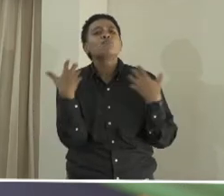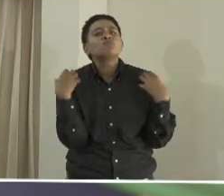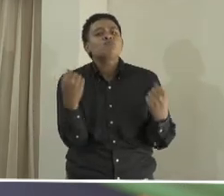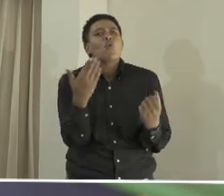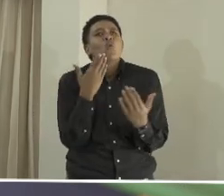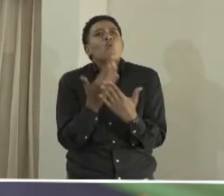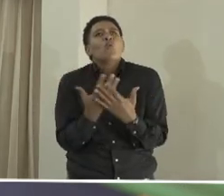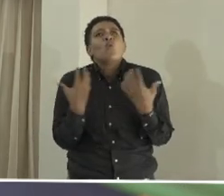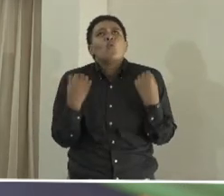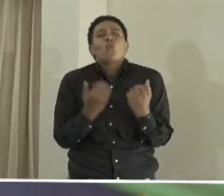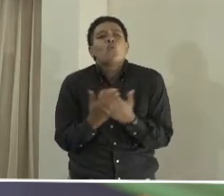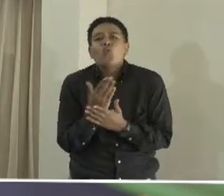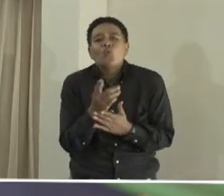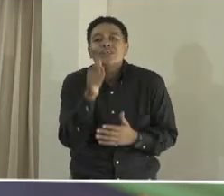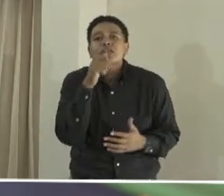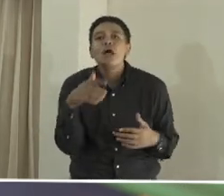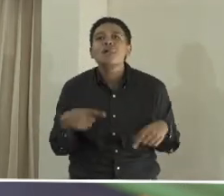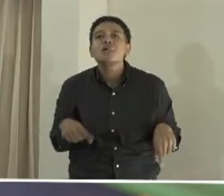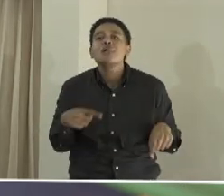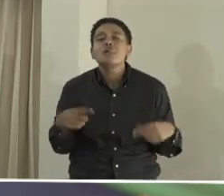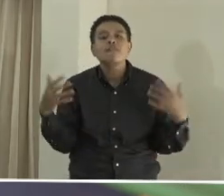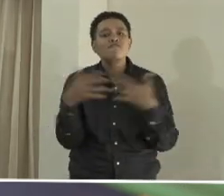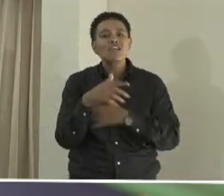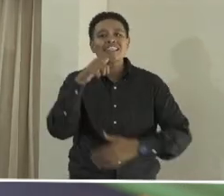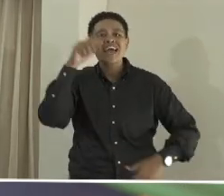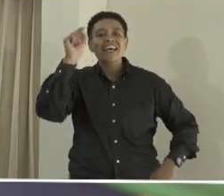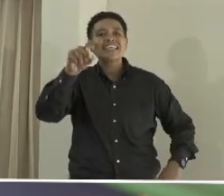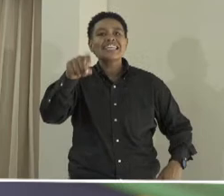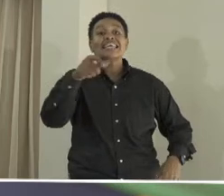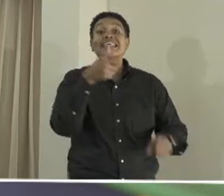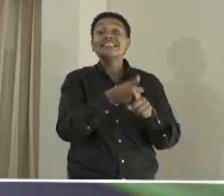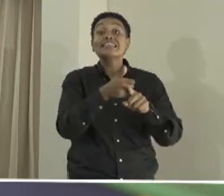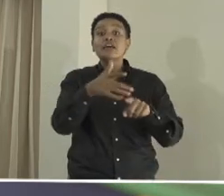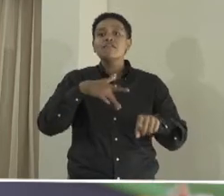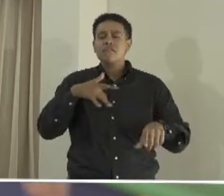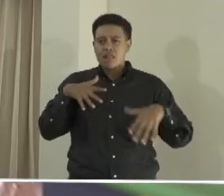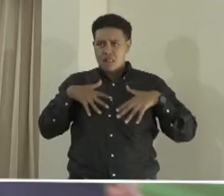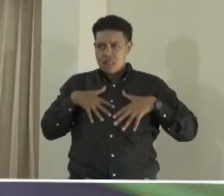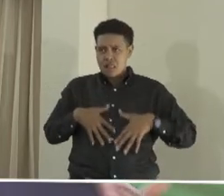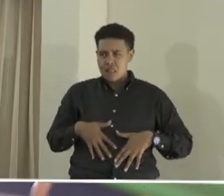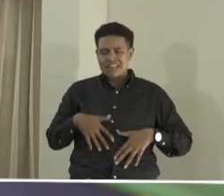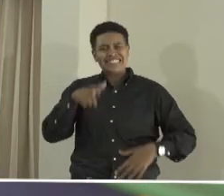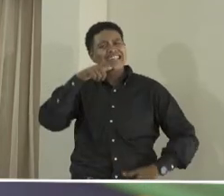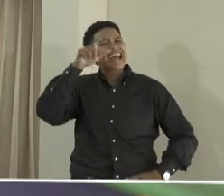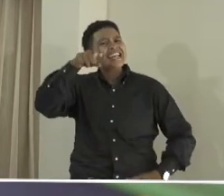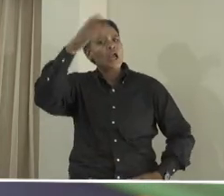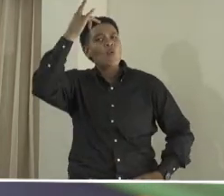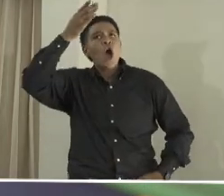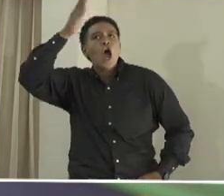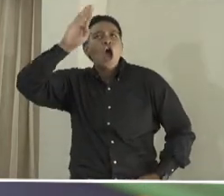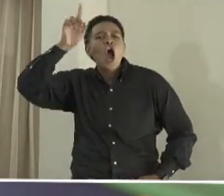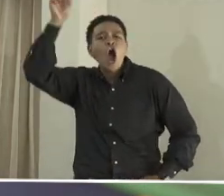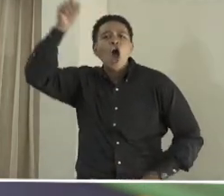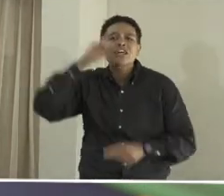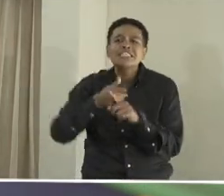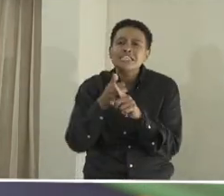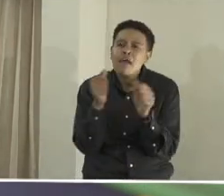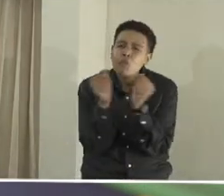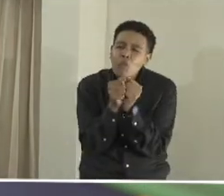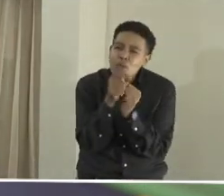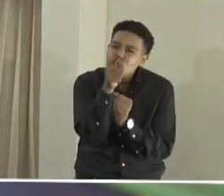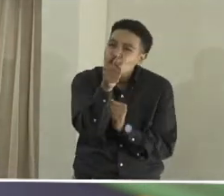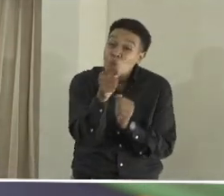good courage. Be not afraid, neither be thou dismayed. For the Lord thy God is with